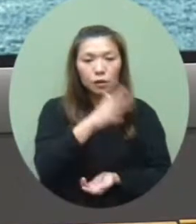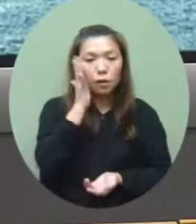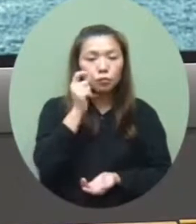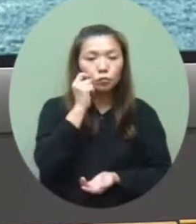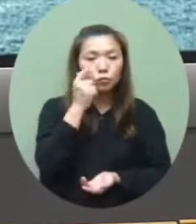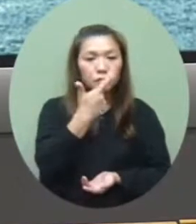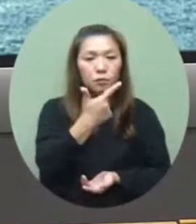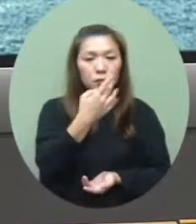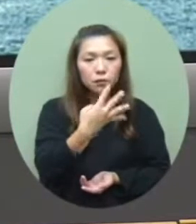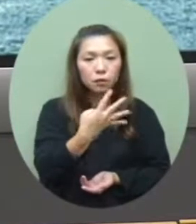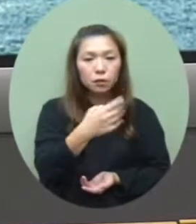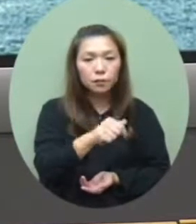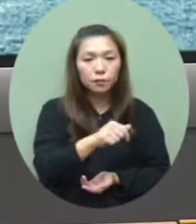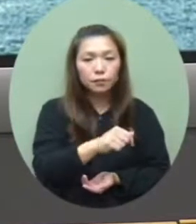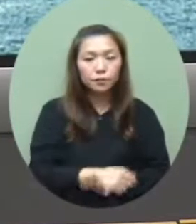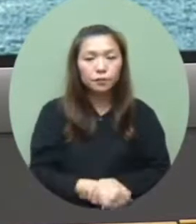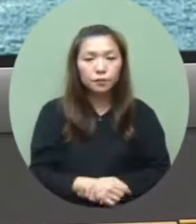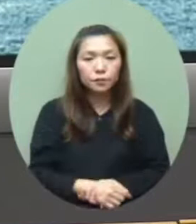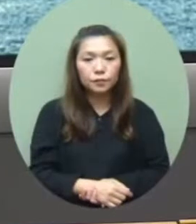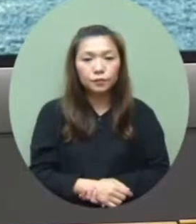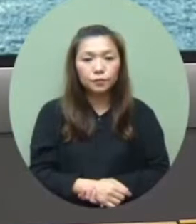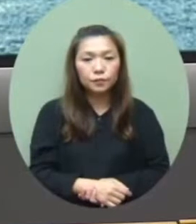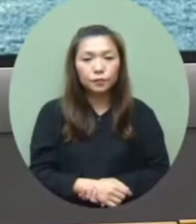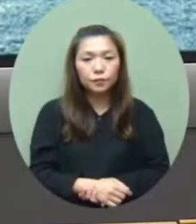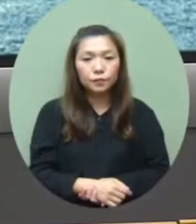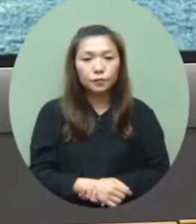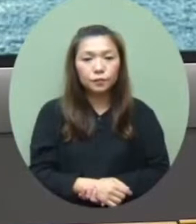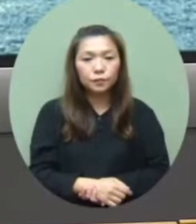one of them is 84-year-old male.